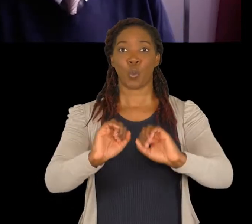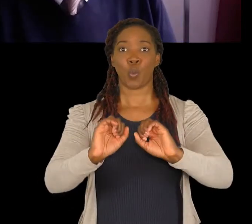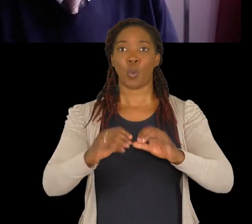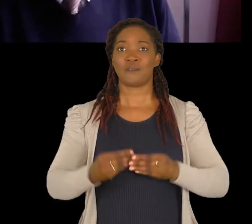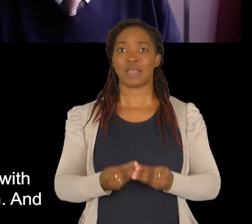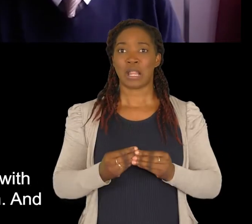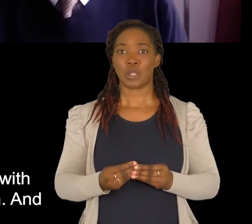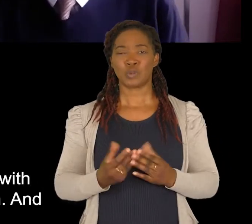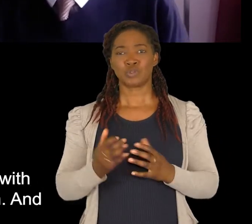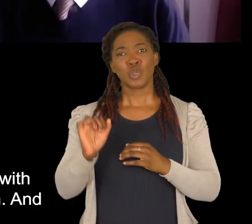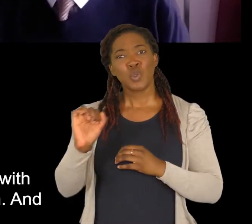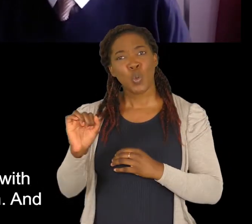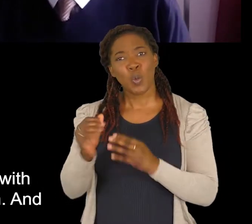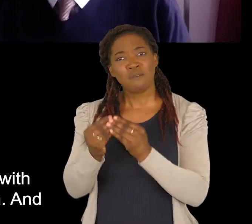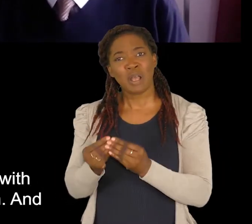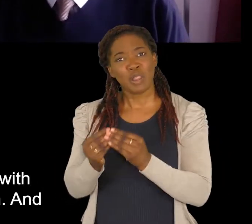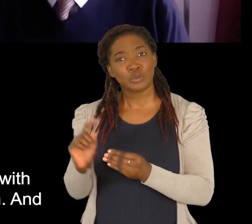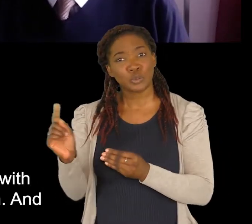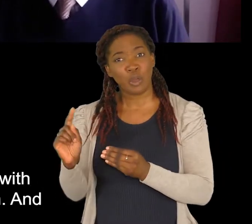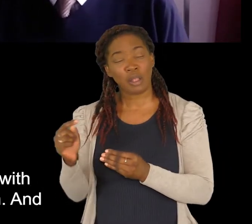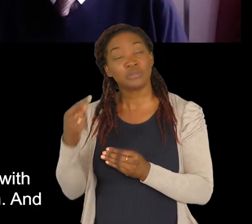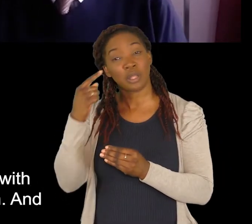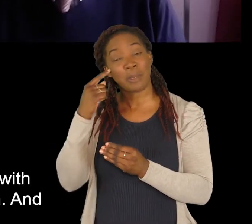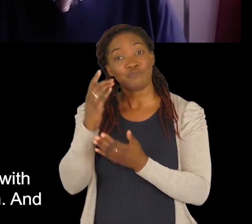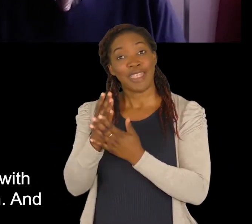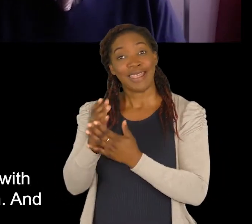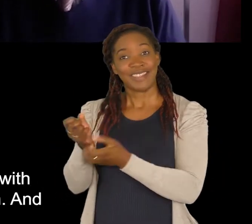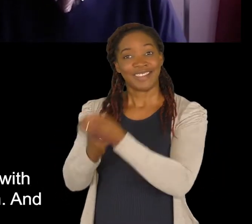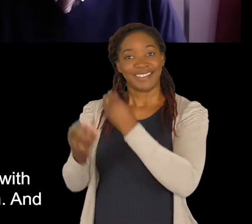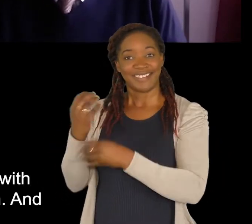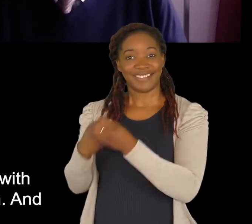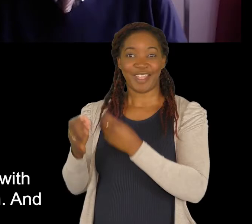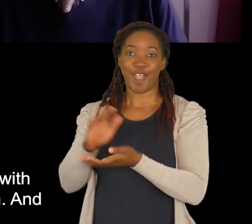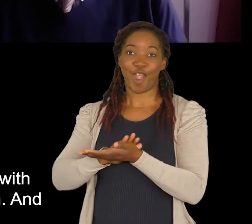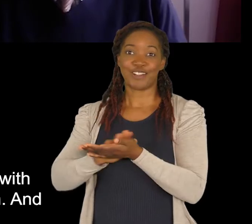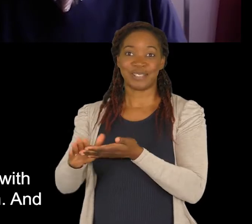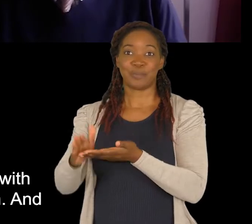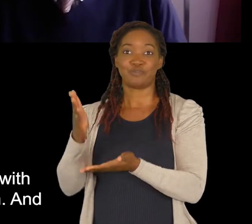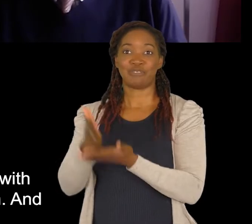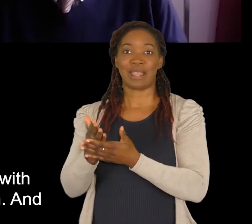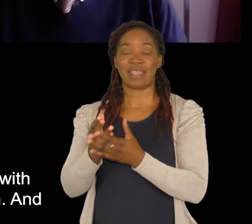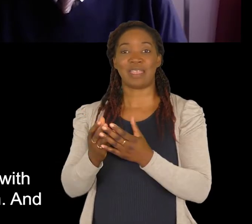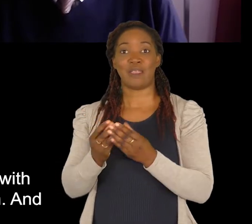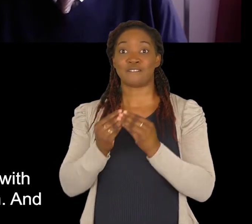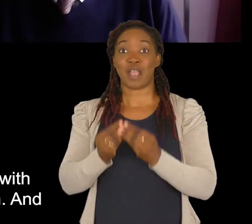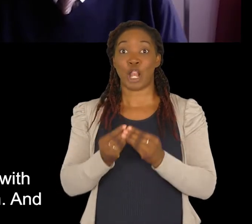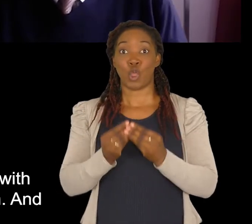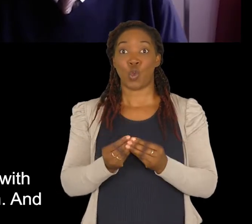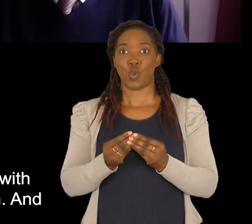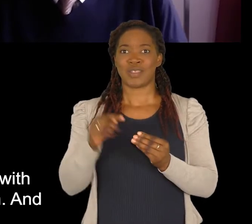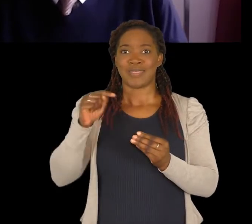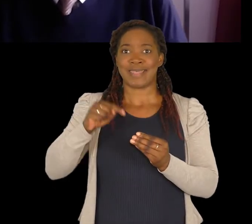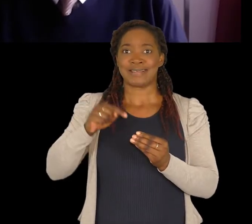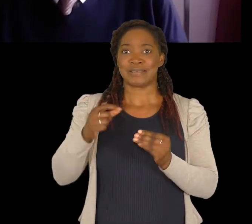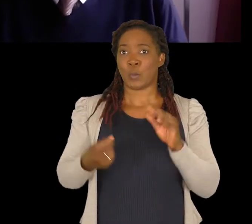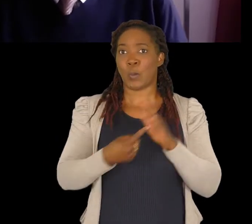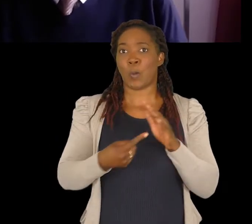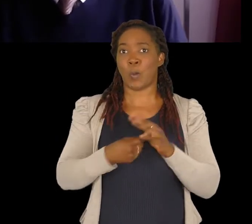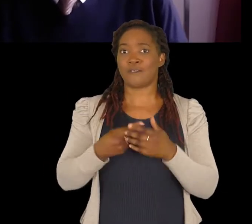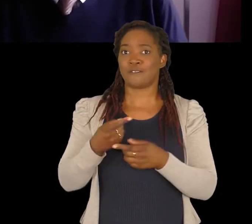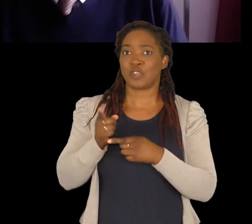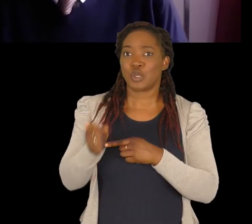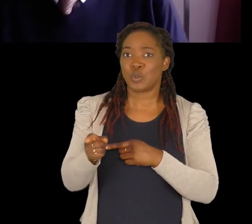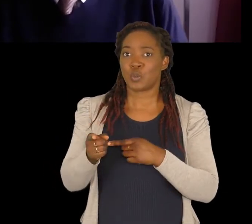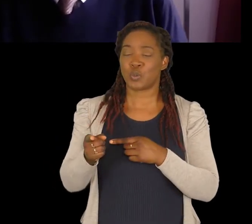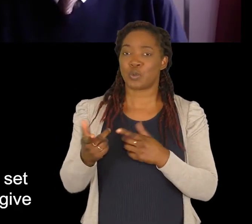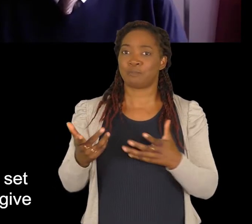you? And I can see very clearly it comes through with yourself, Hardeep. You're very, very values driven. And,